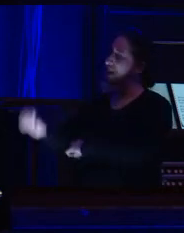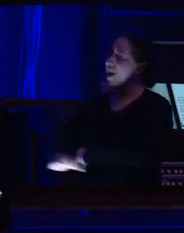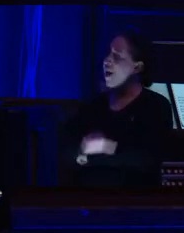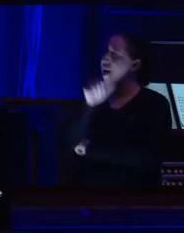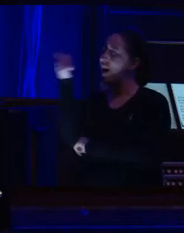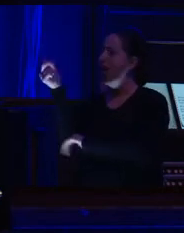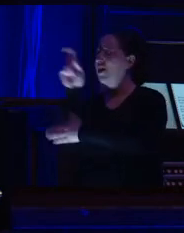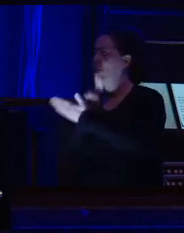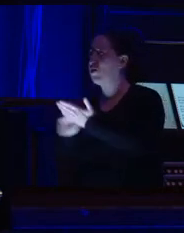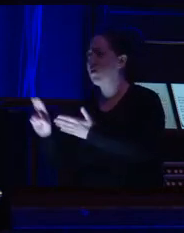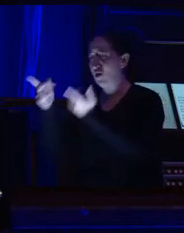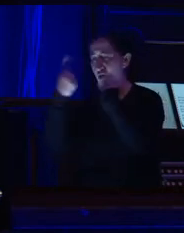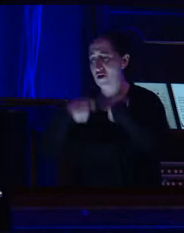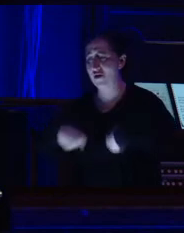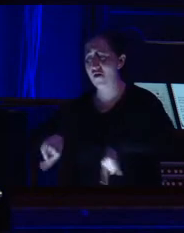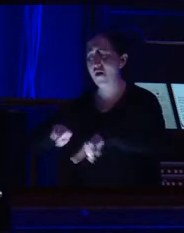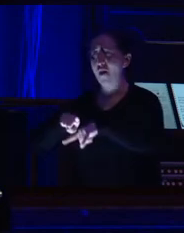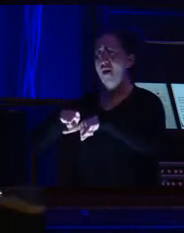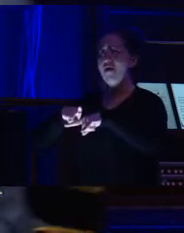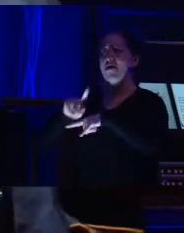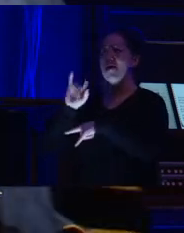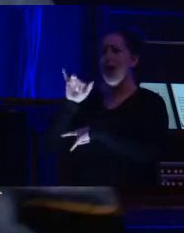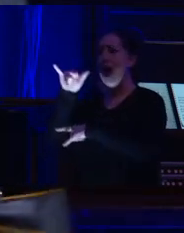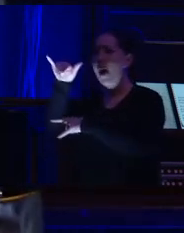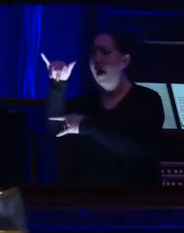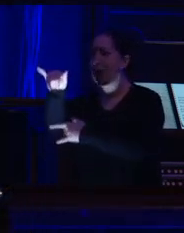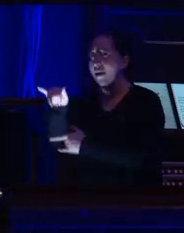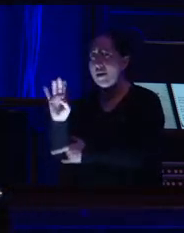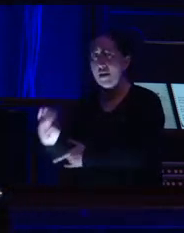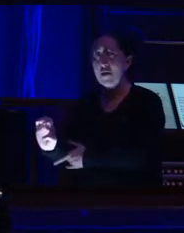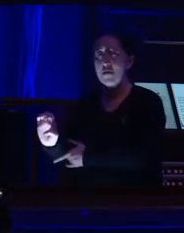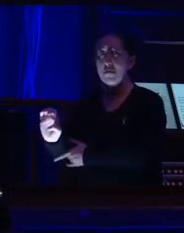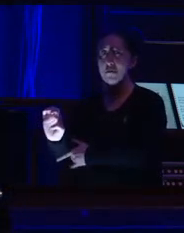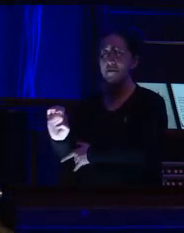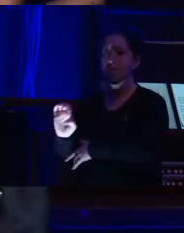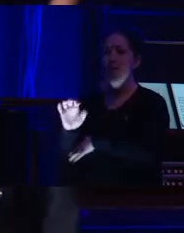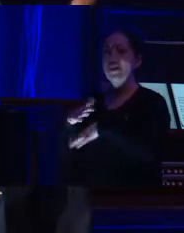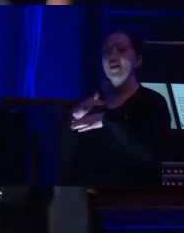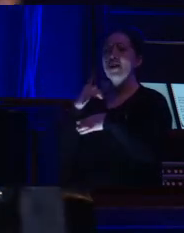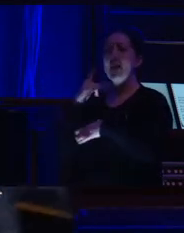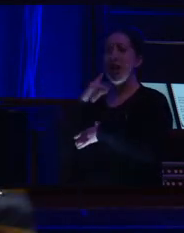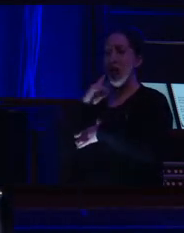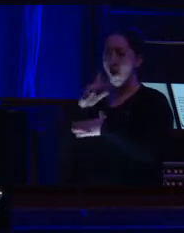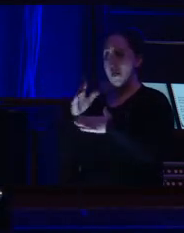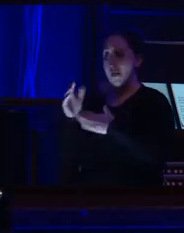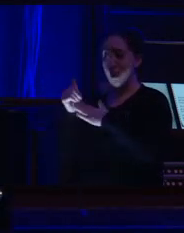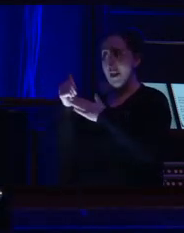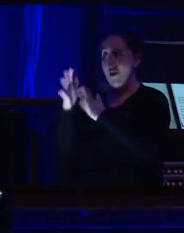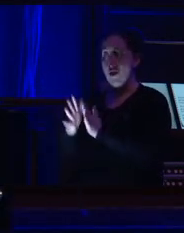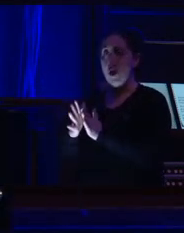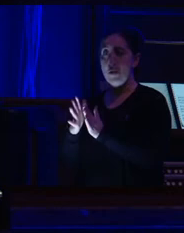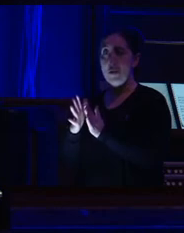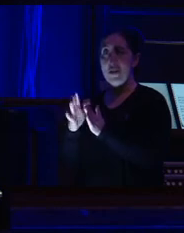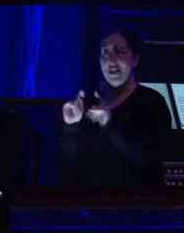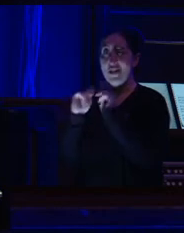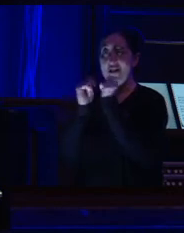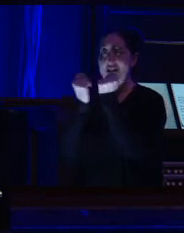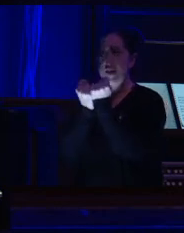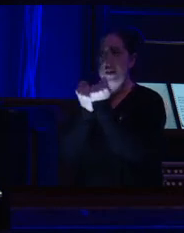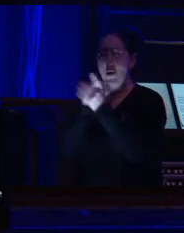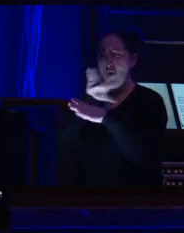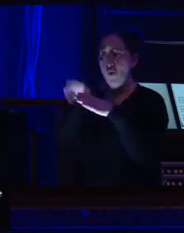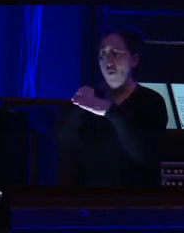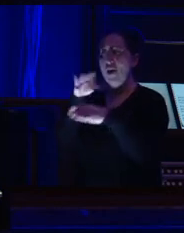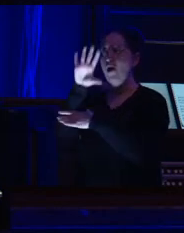our time. I also want to acknowledge the members of our leadership team, including our